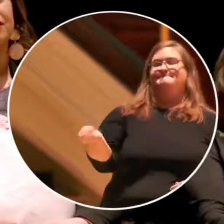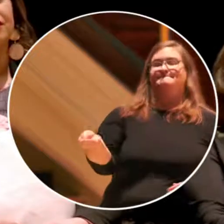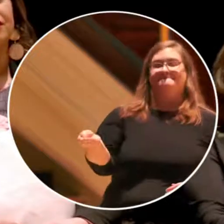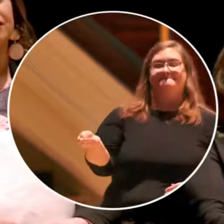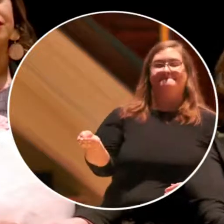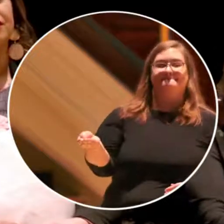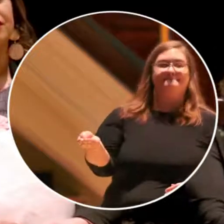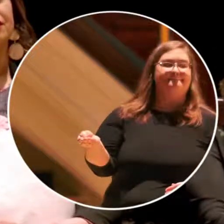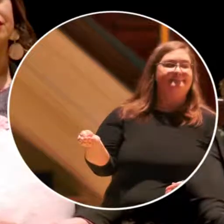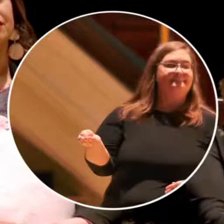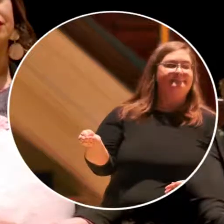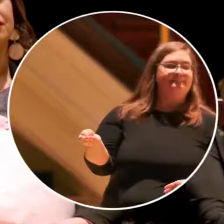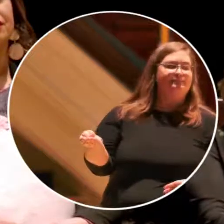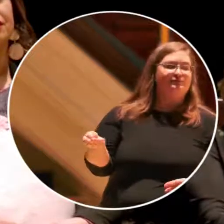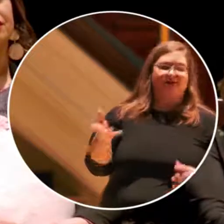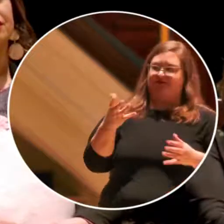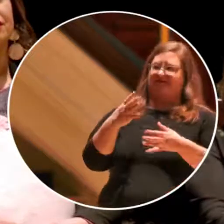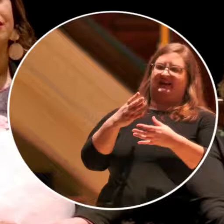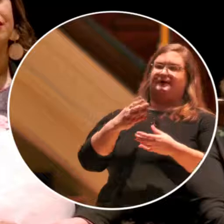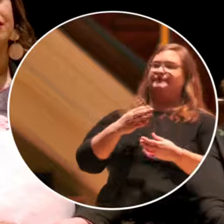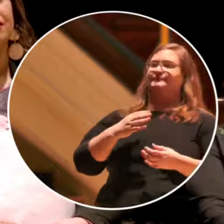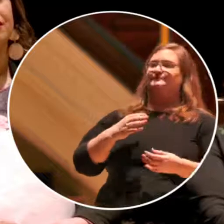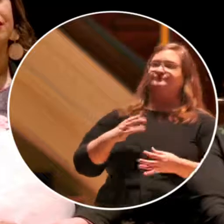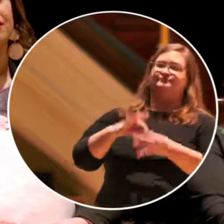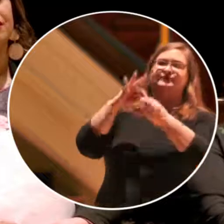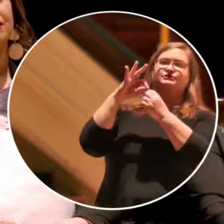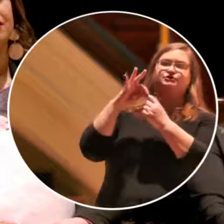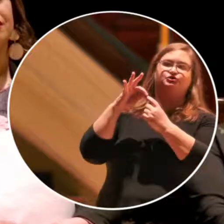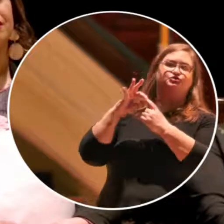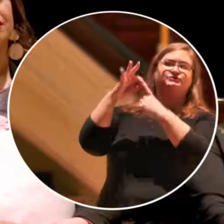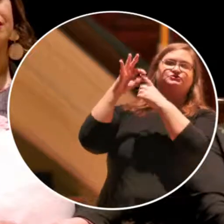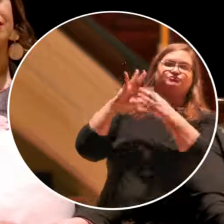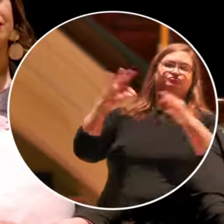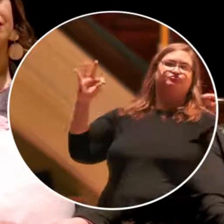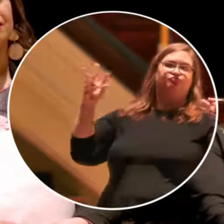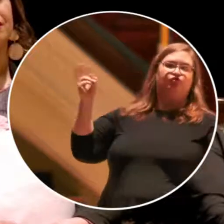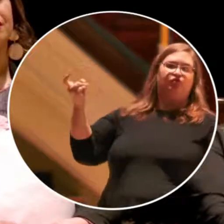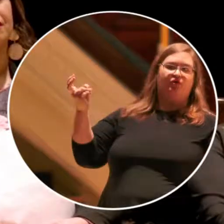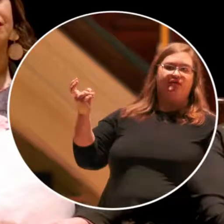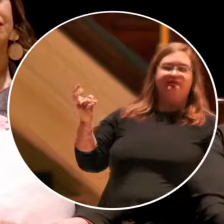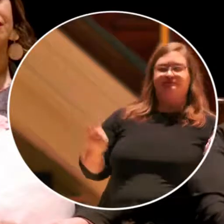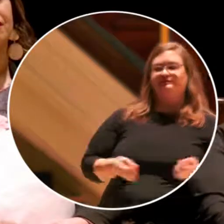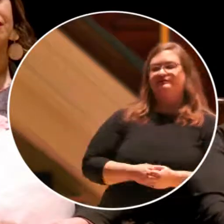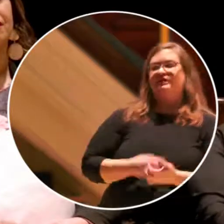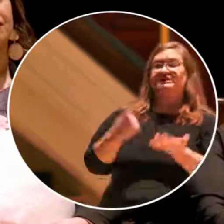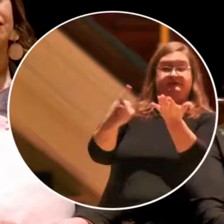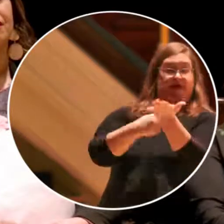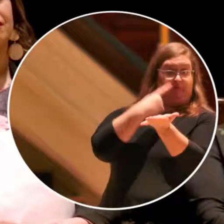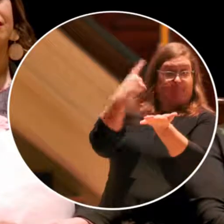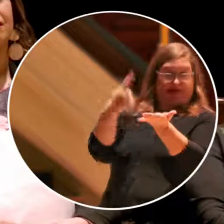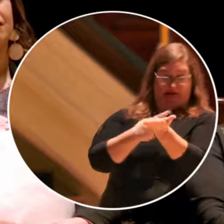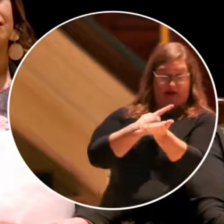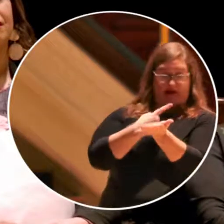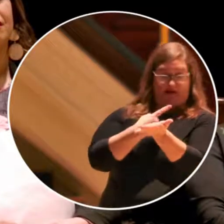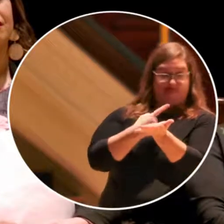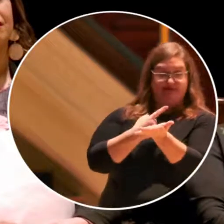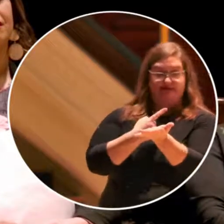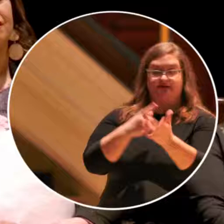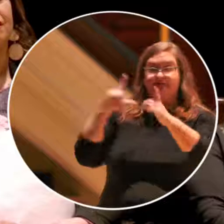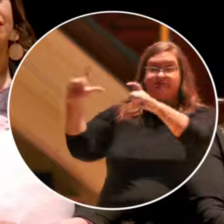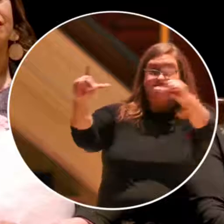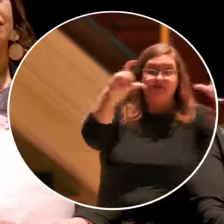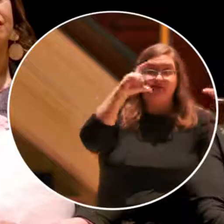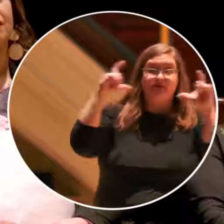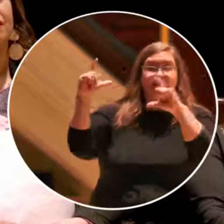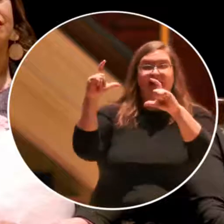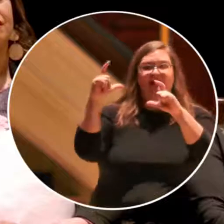from her friend Linda that was given to her about taking photographs. Sometimes taking photographs prevents you from participating in what you are